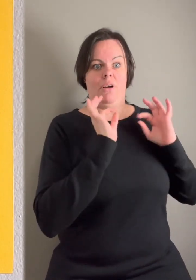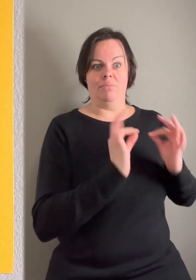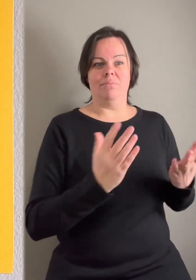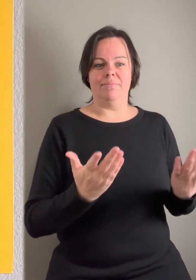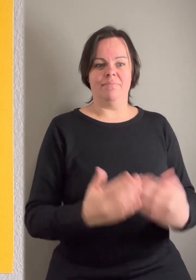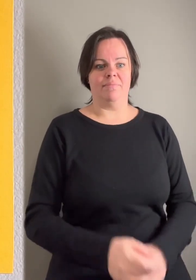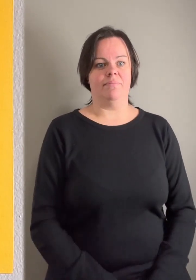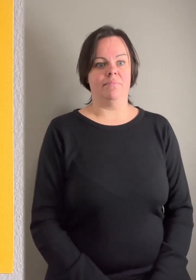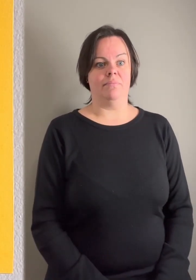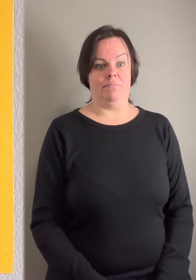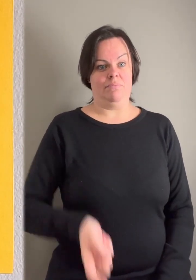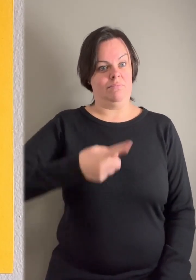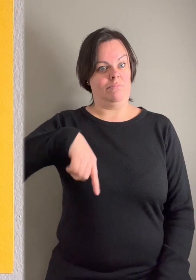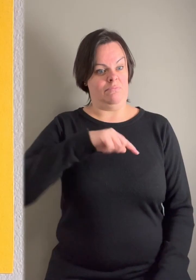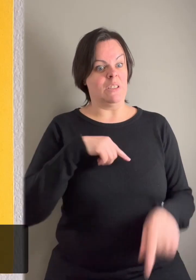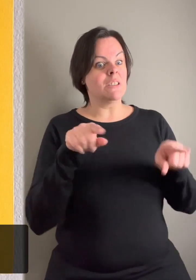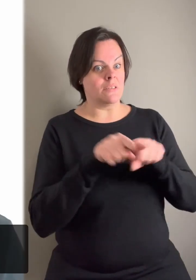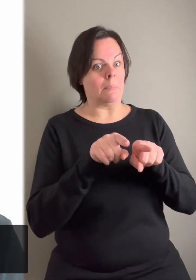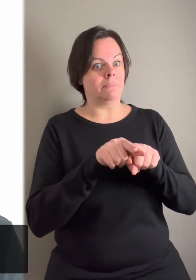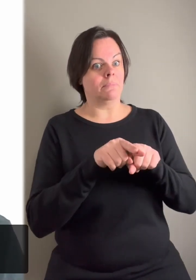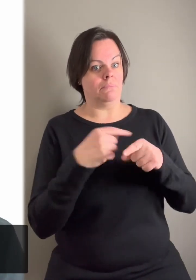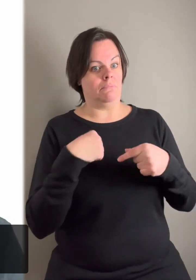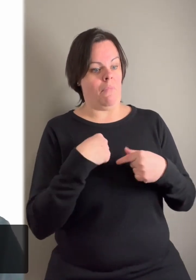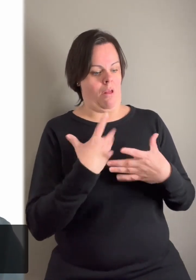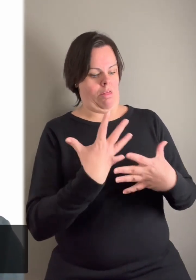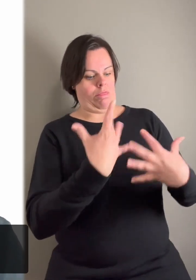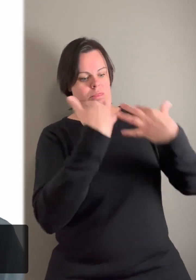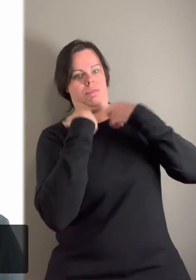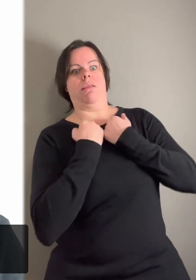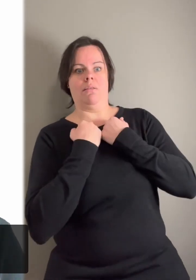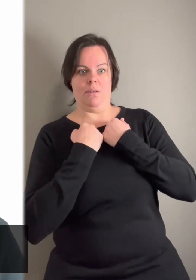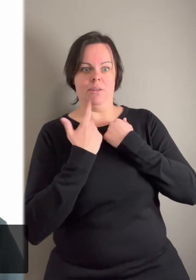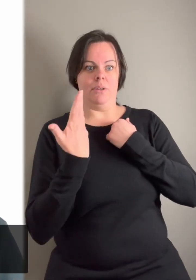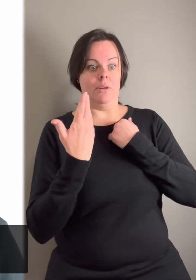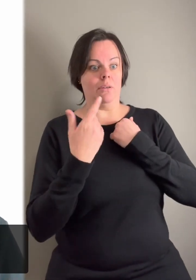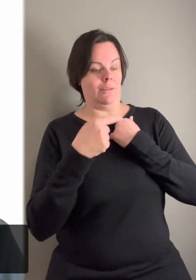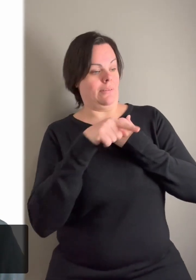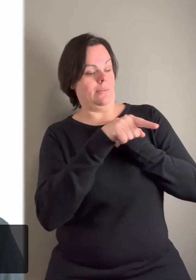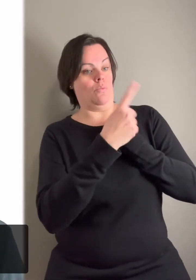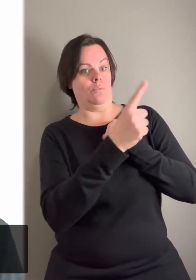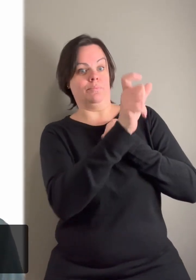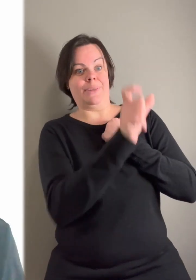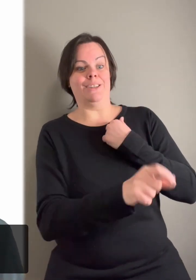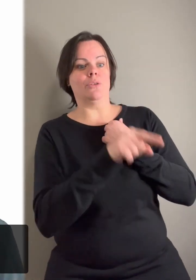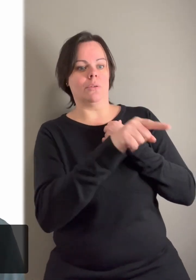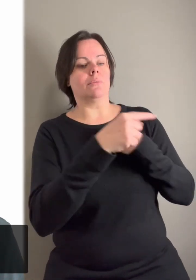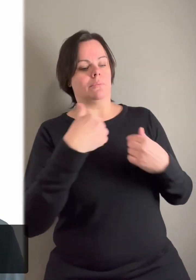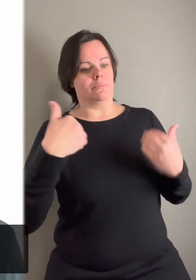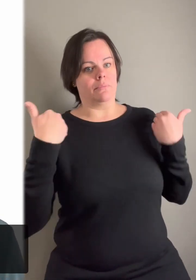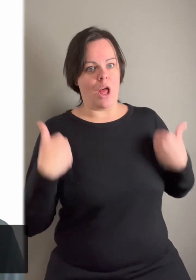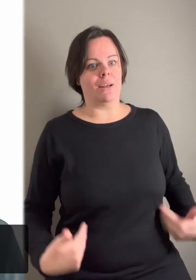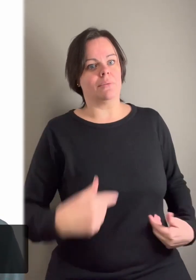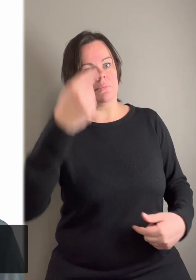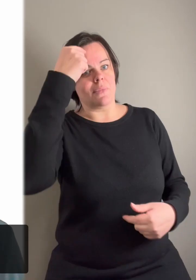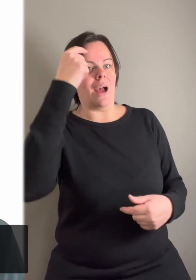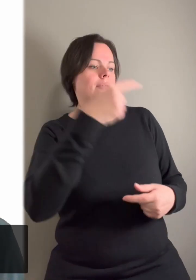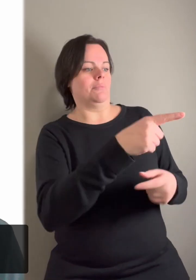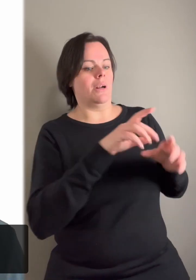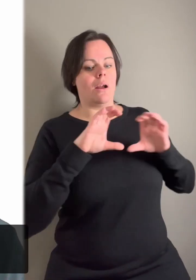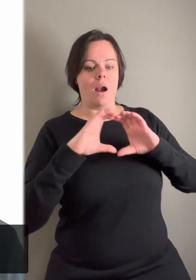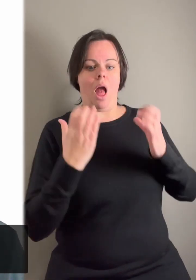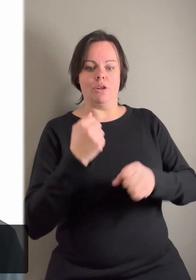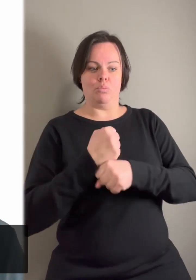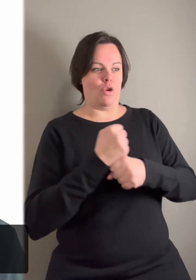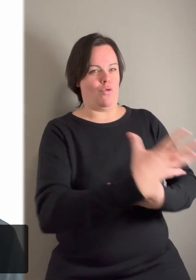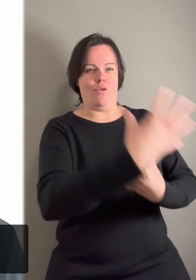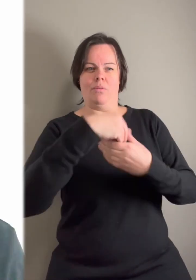How we respond negatively to body minds that can't participate in